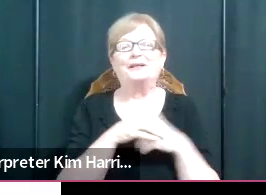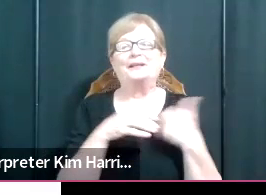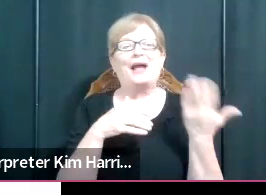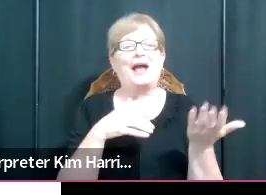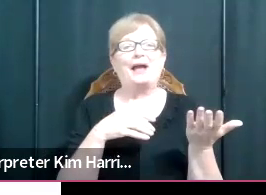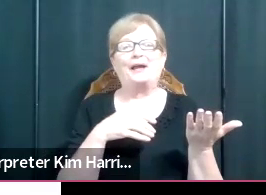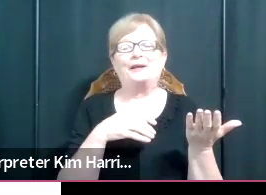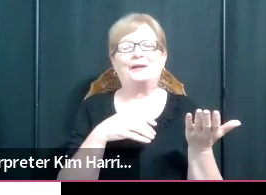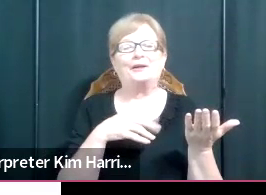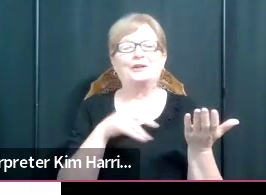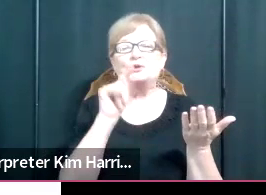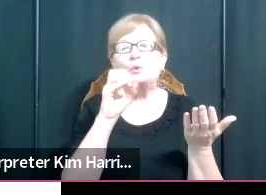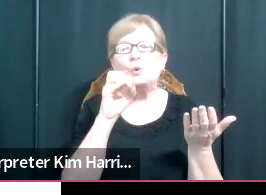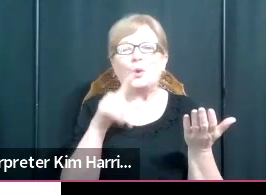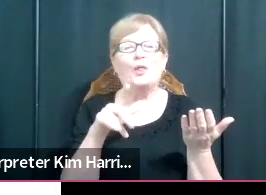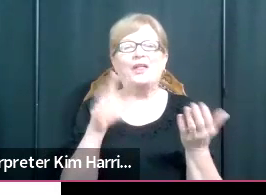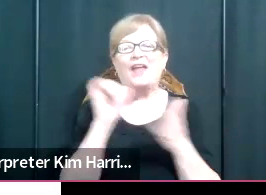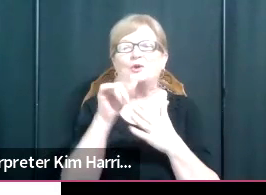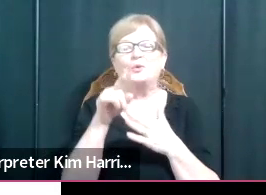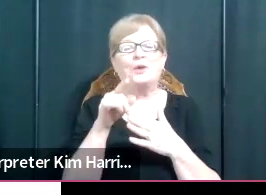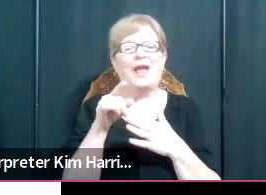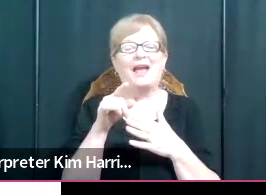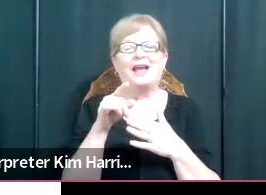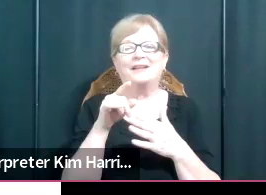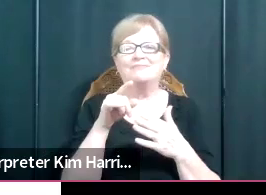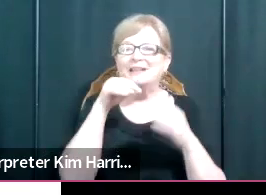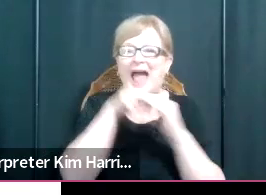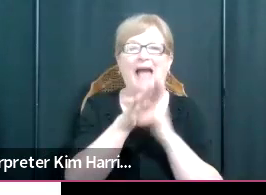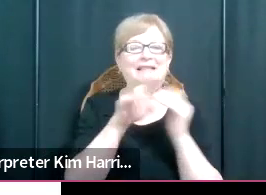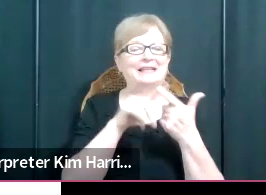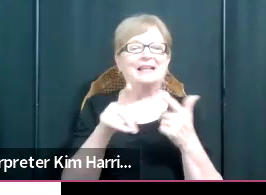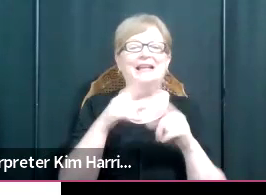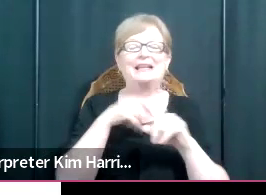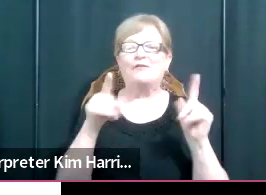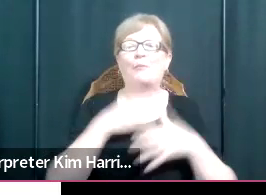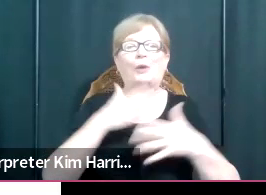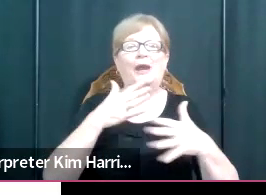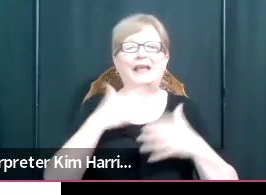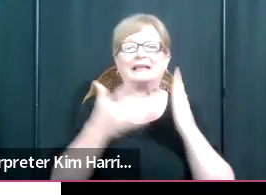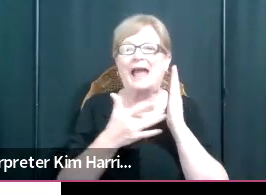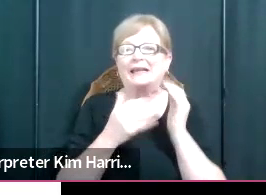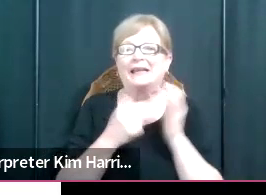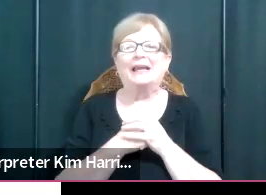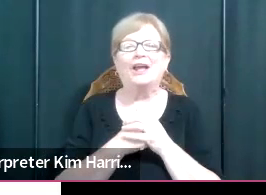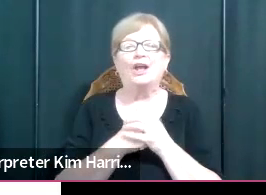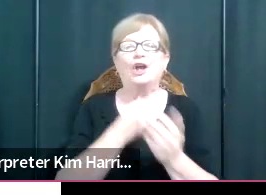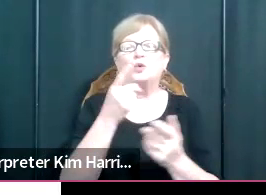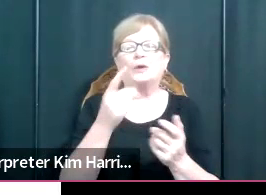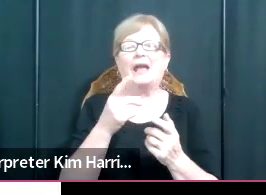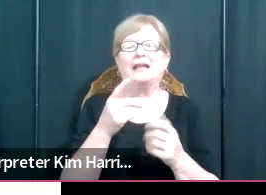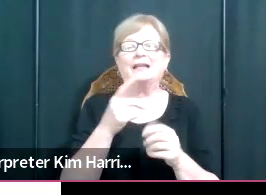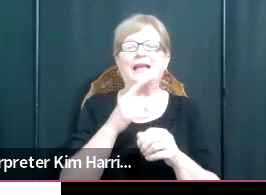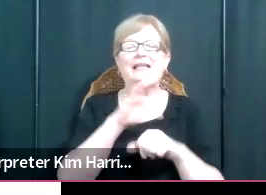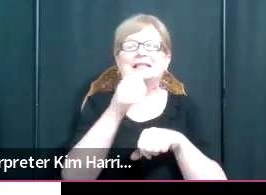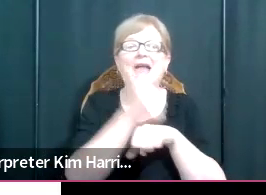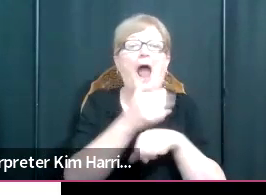sort of tools that you can access and teach you how to use. So different breathing techniques. So for example, you can set the amount of time you want